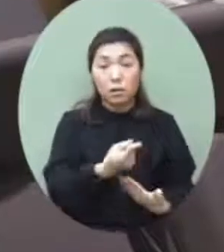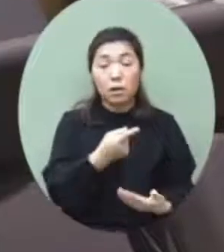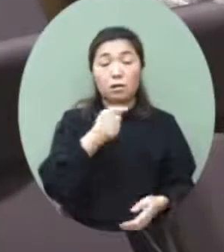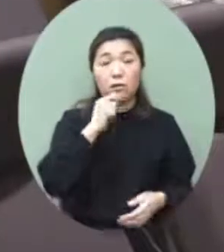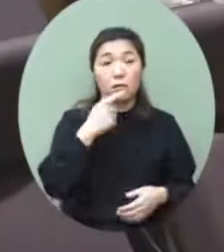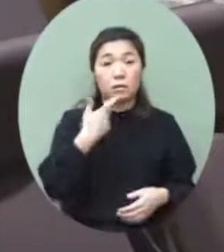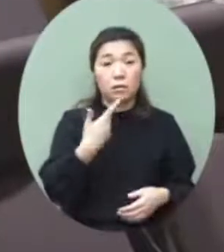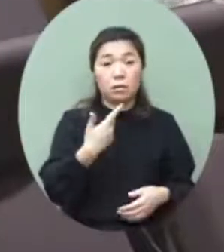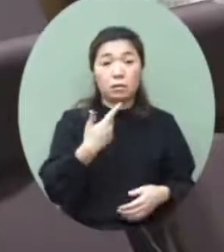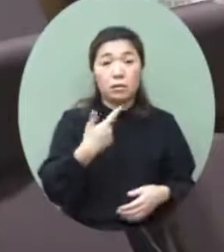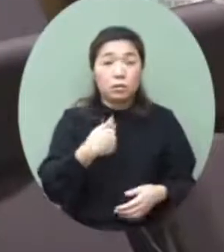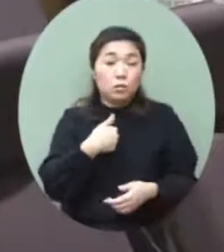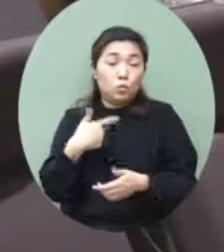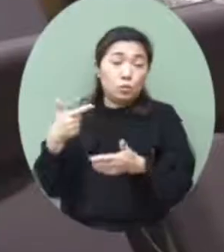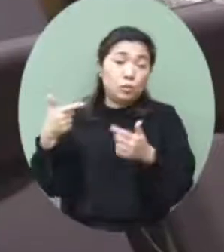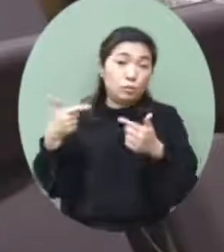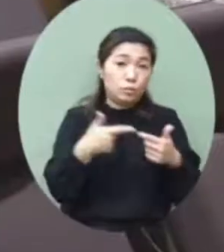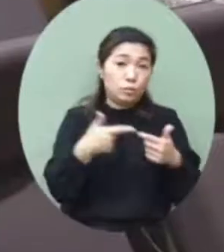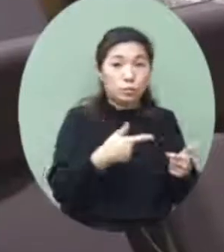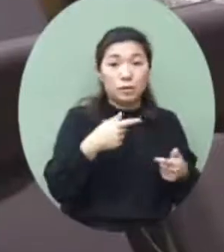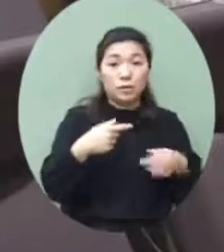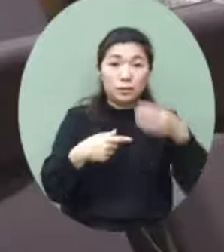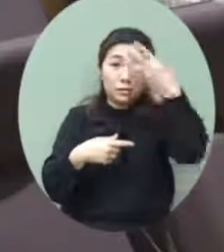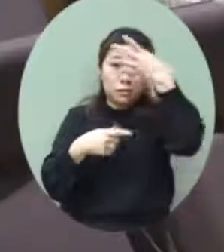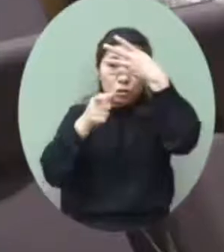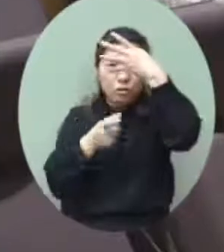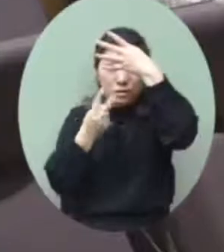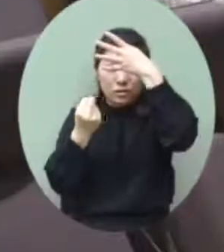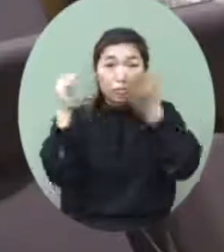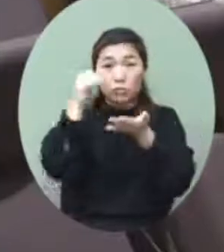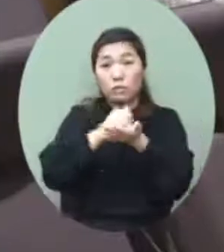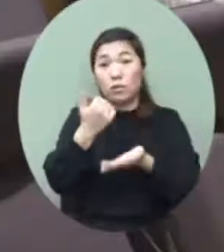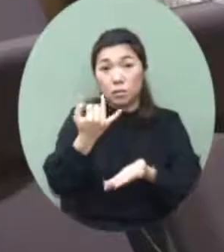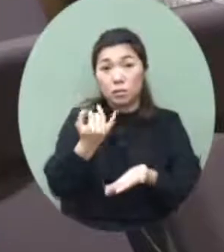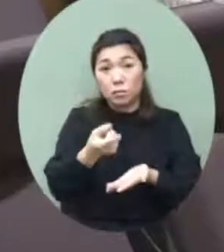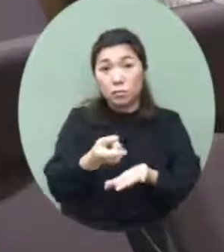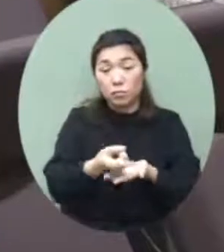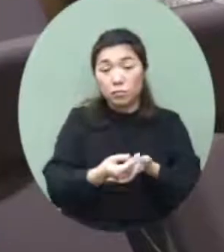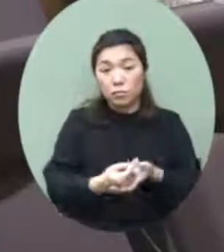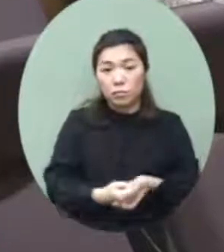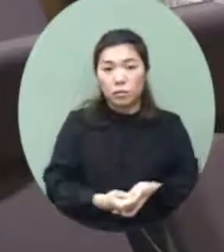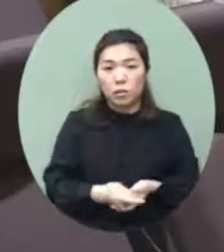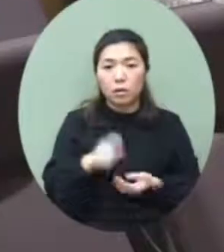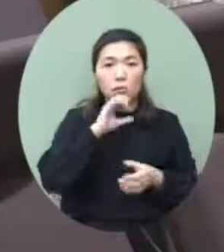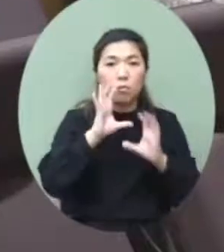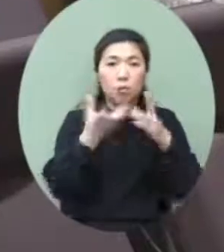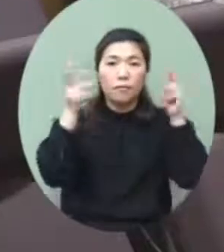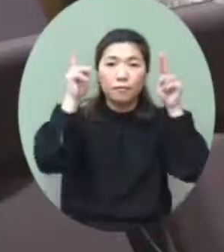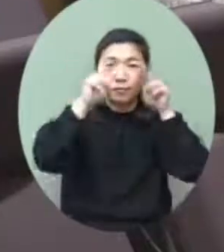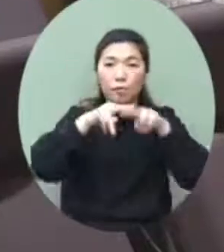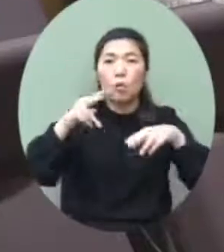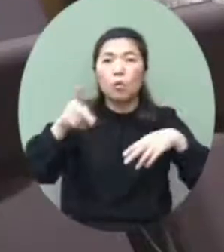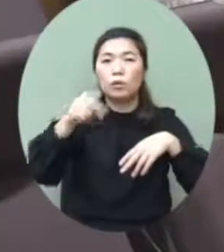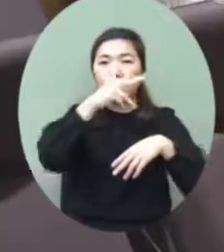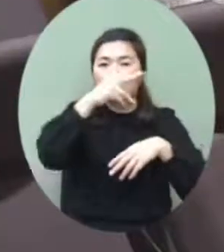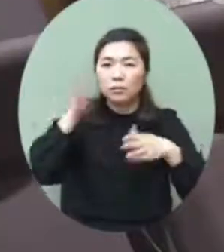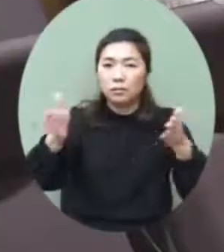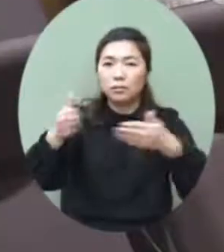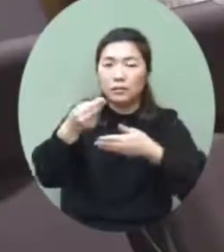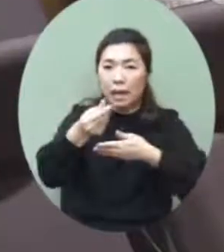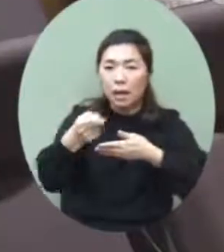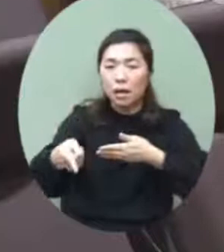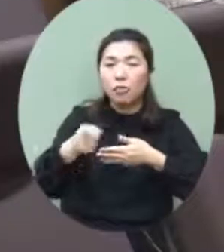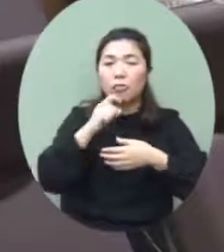that we must not be complacent. Does that mean that existing measures will stay until the